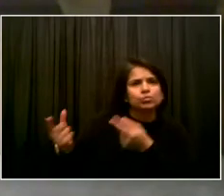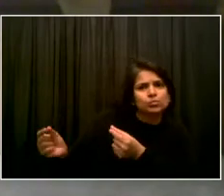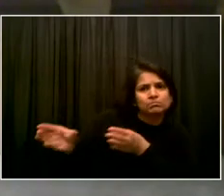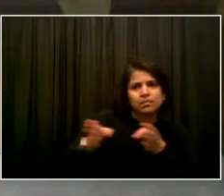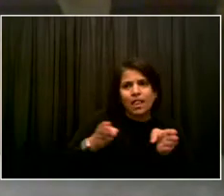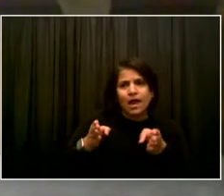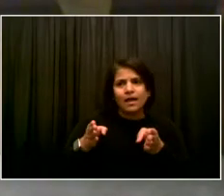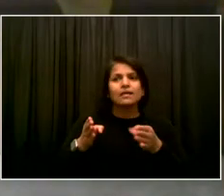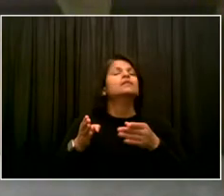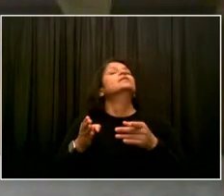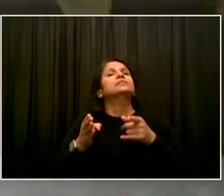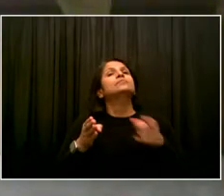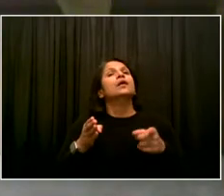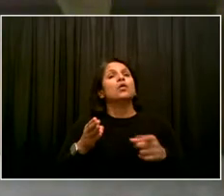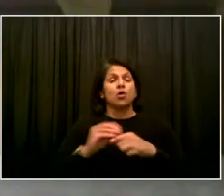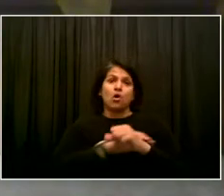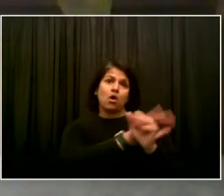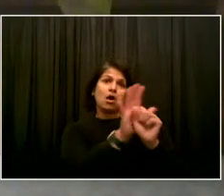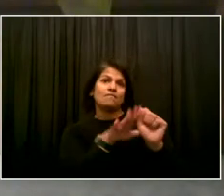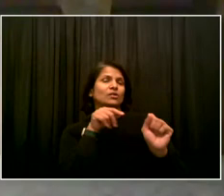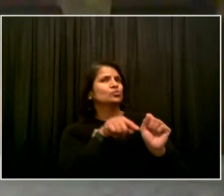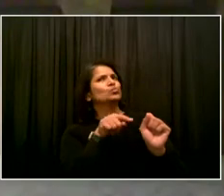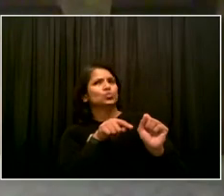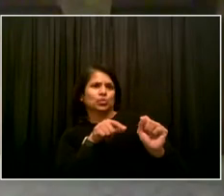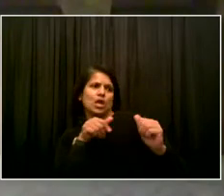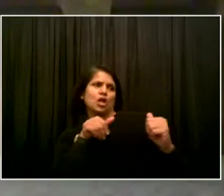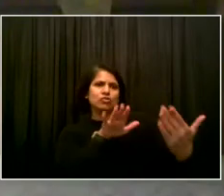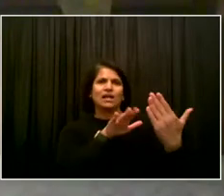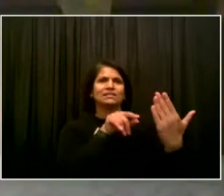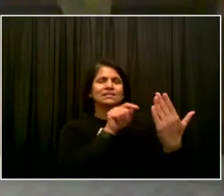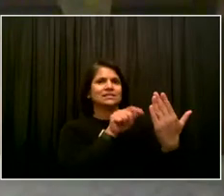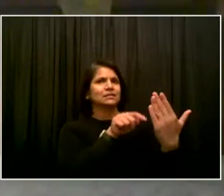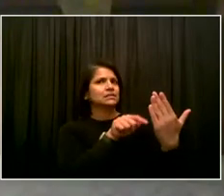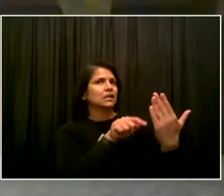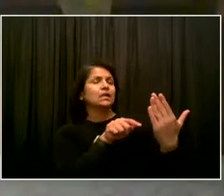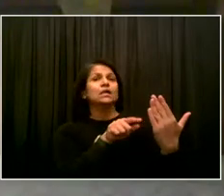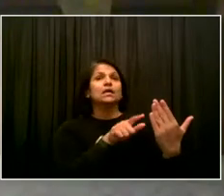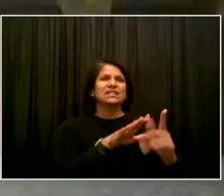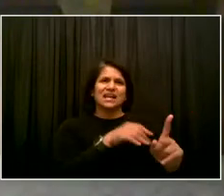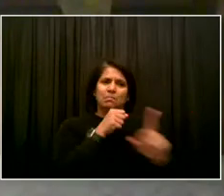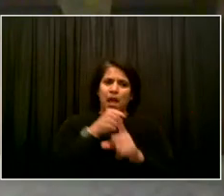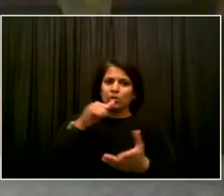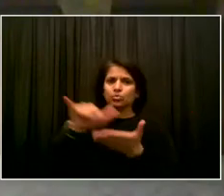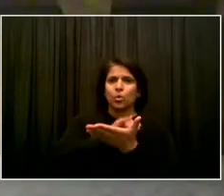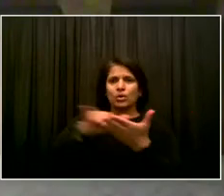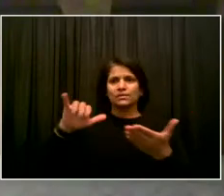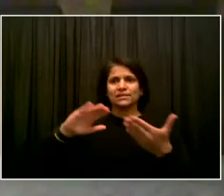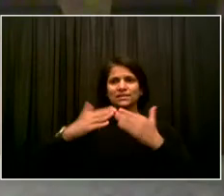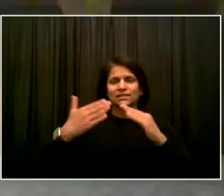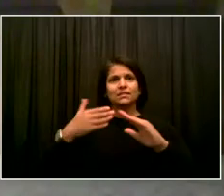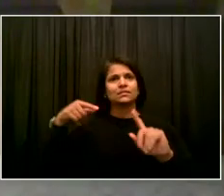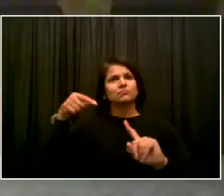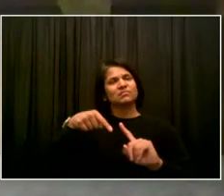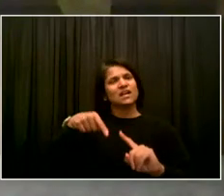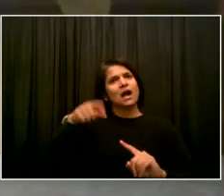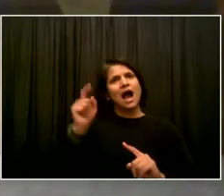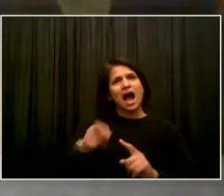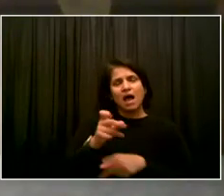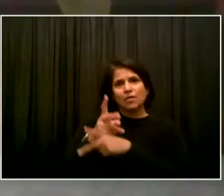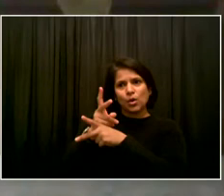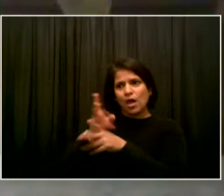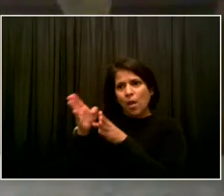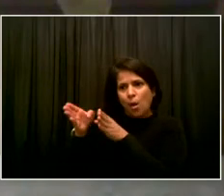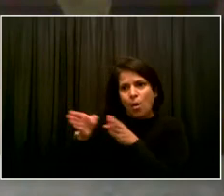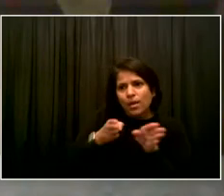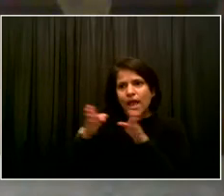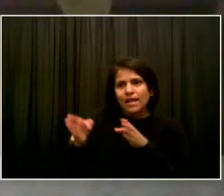infected and impacted our city. And if we're not organized, if we are not together and unified,